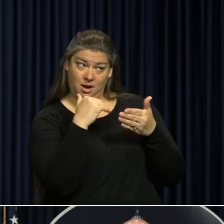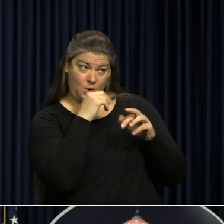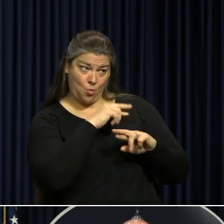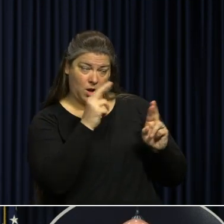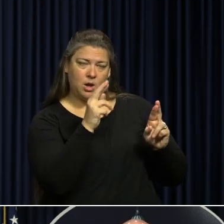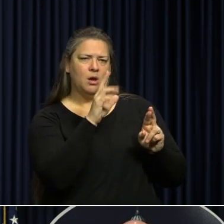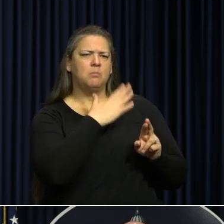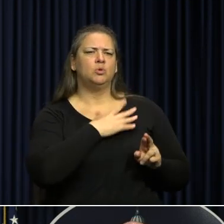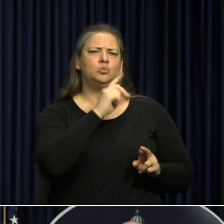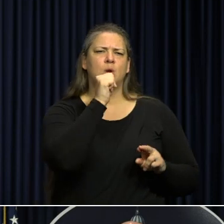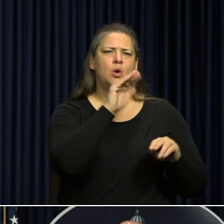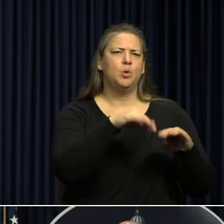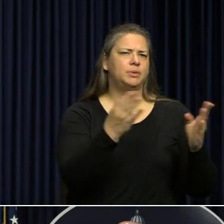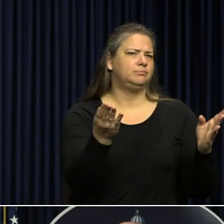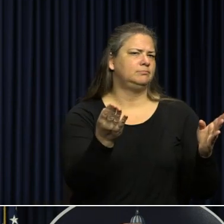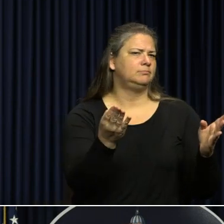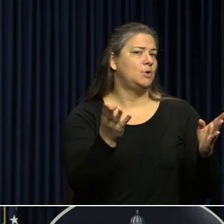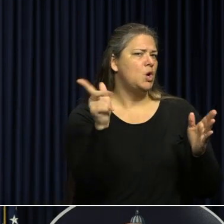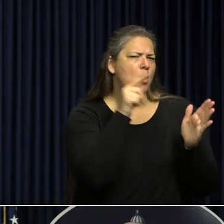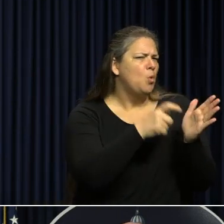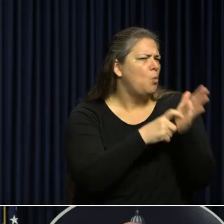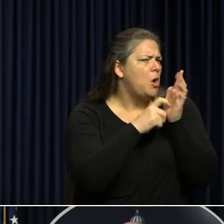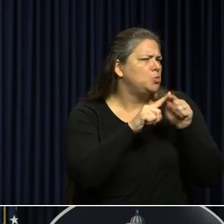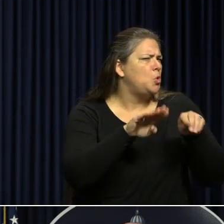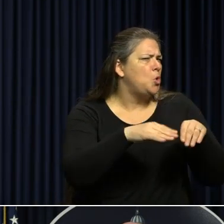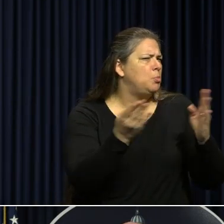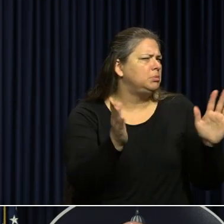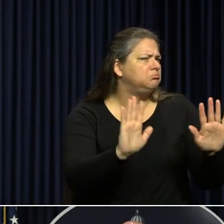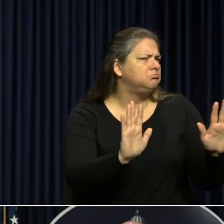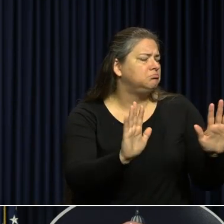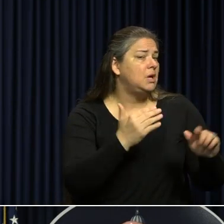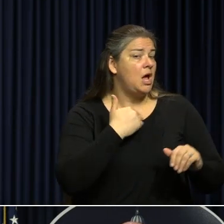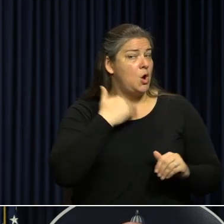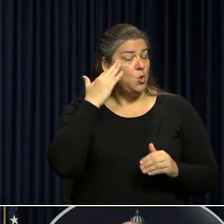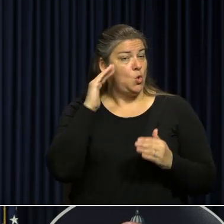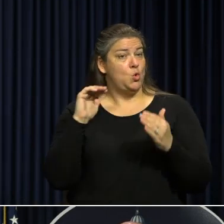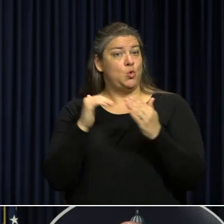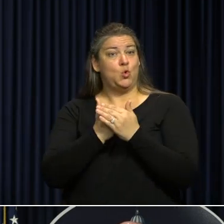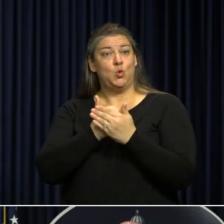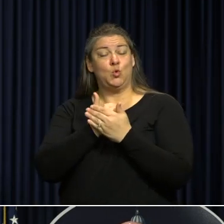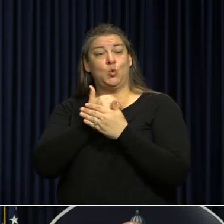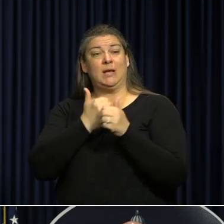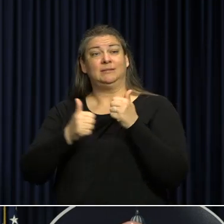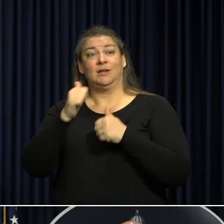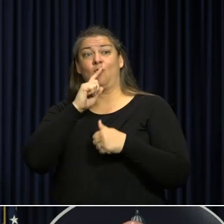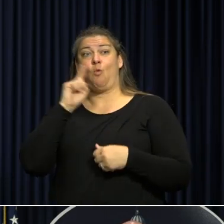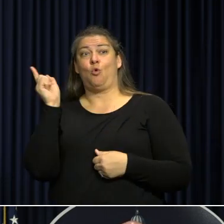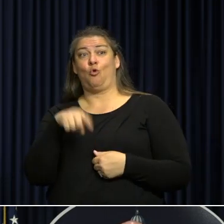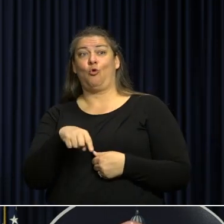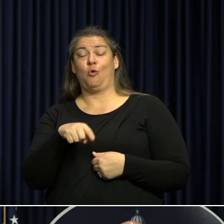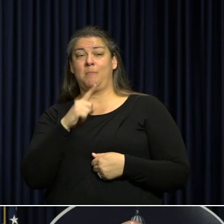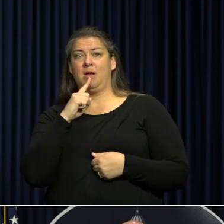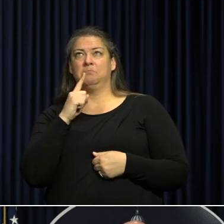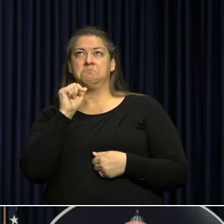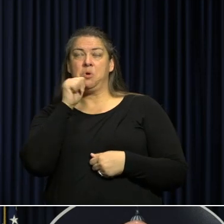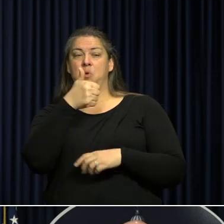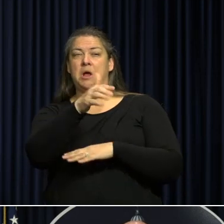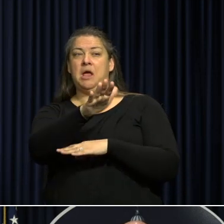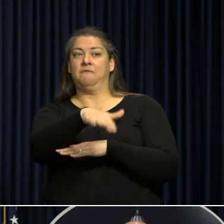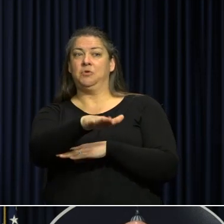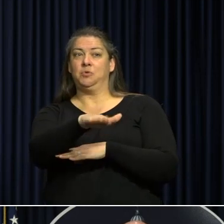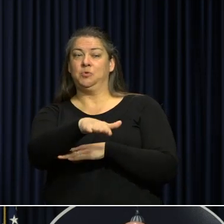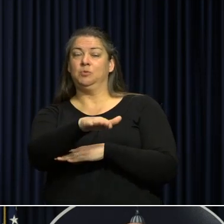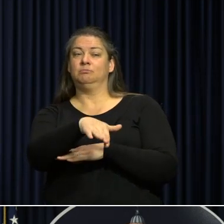open. I realize that the rules, the new executive order will come out tomorrow sometime, probably not until the afternoon,